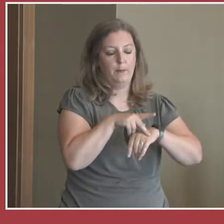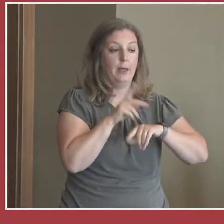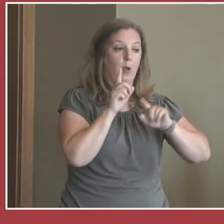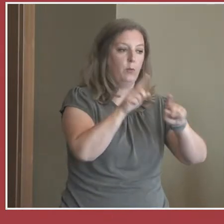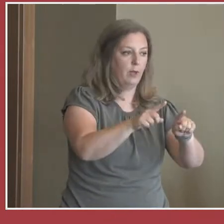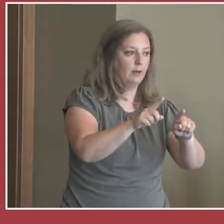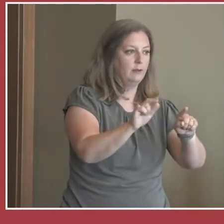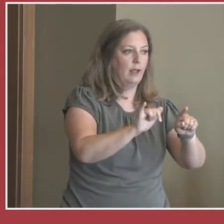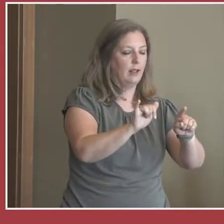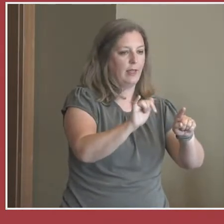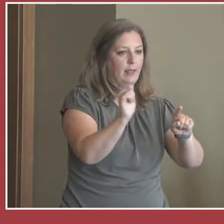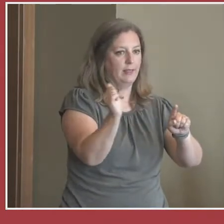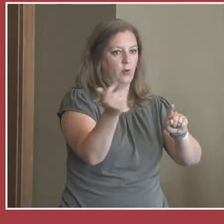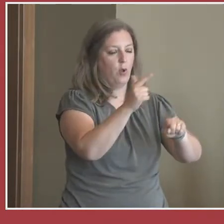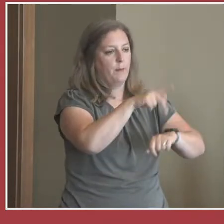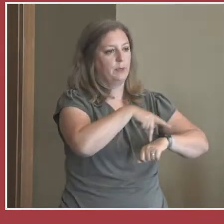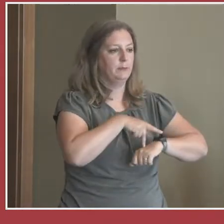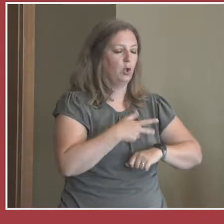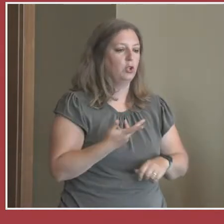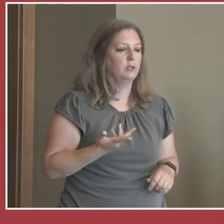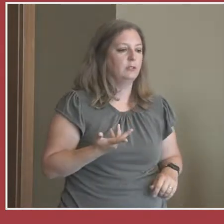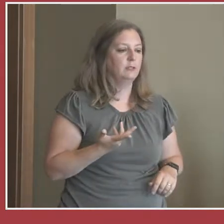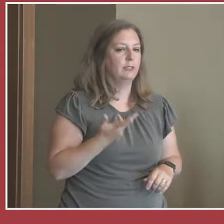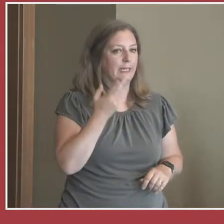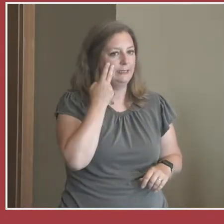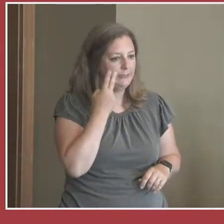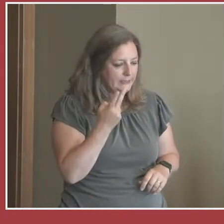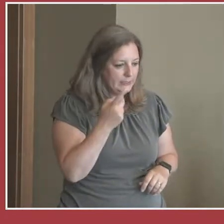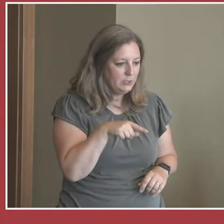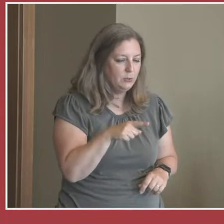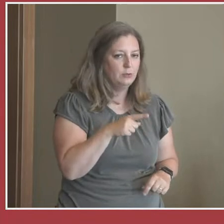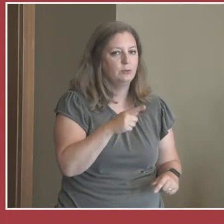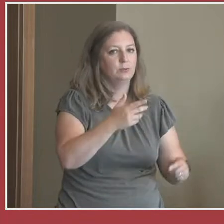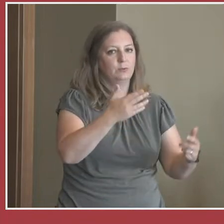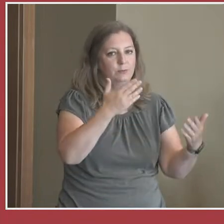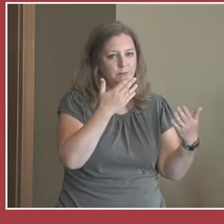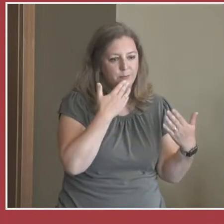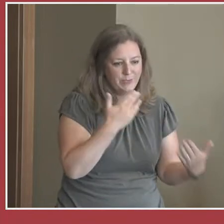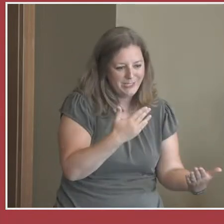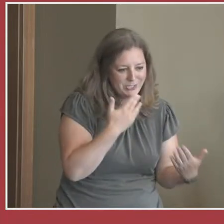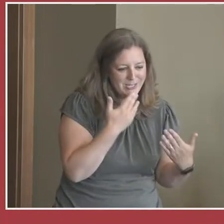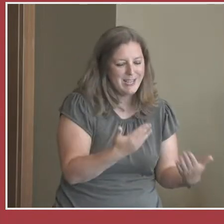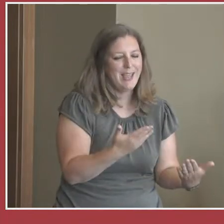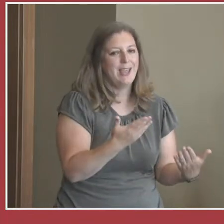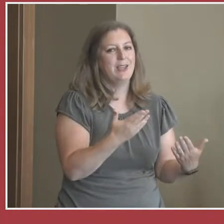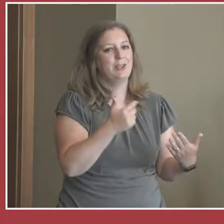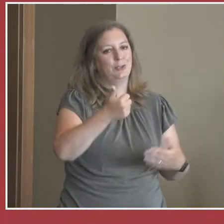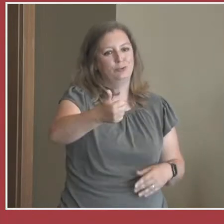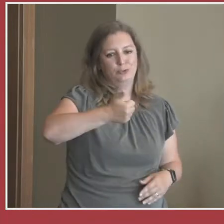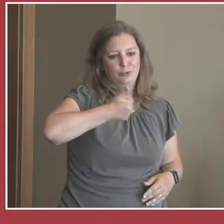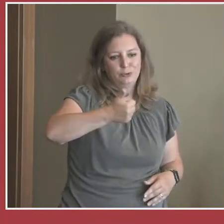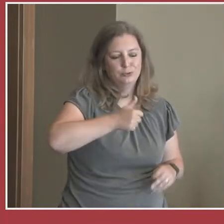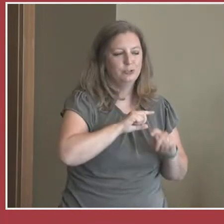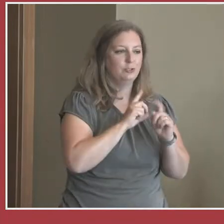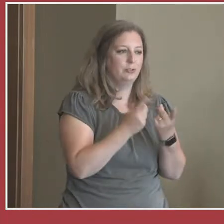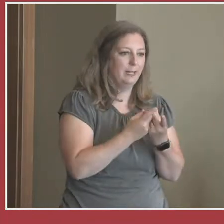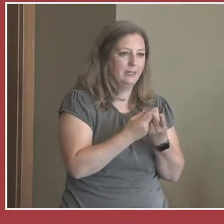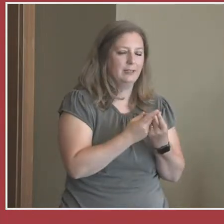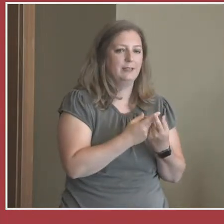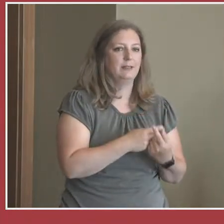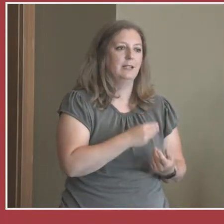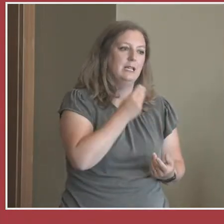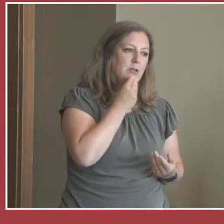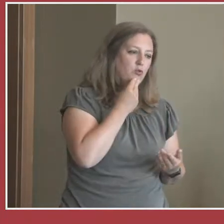that like they were all principals. I see you. I appreciate you, the transportation department, the